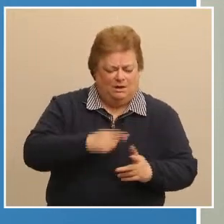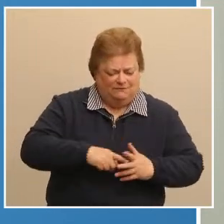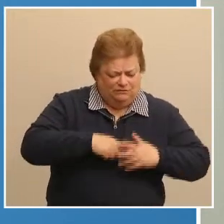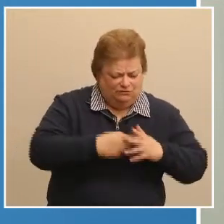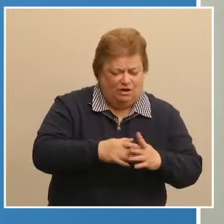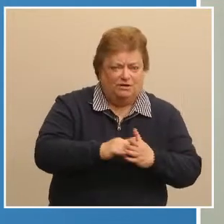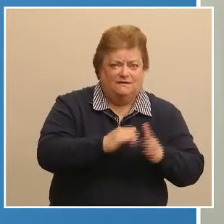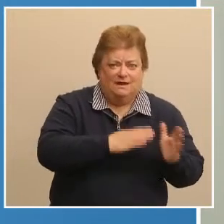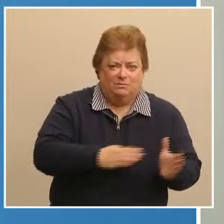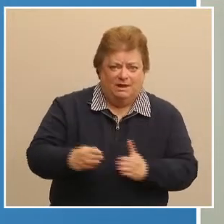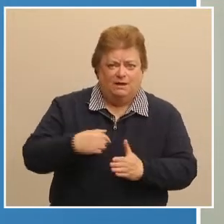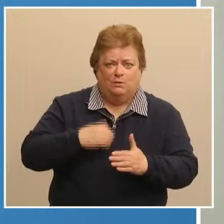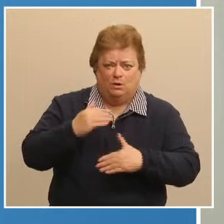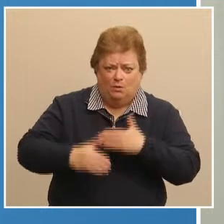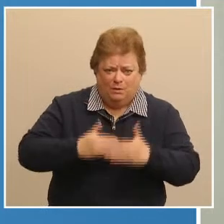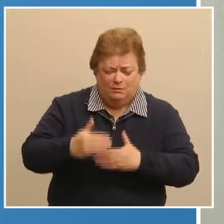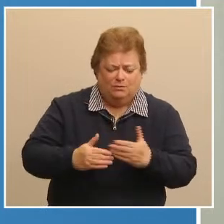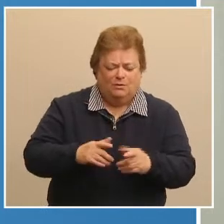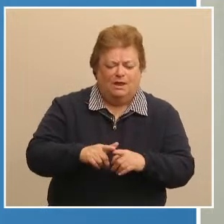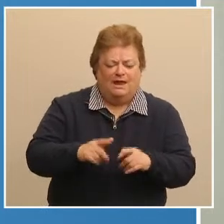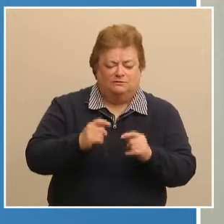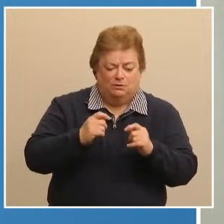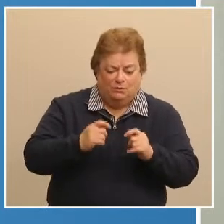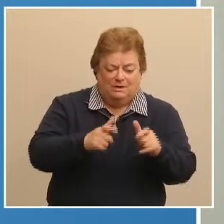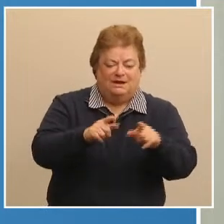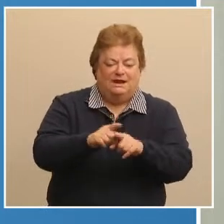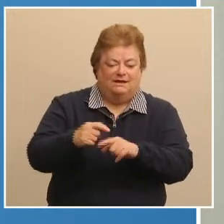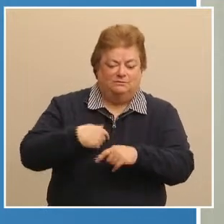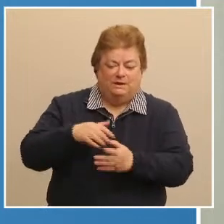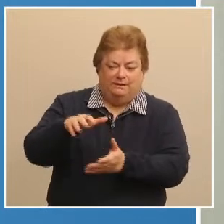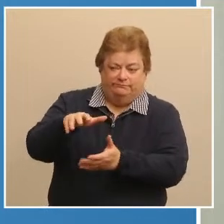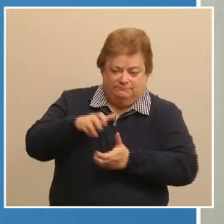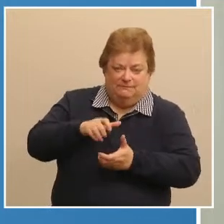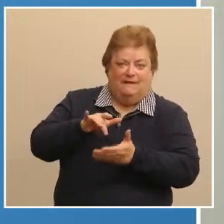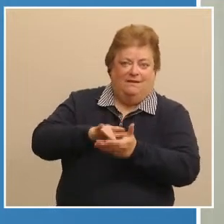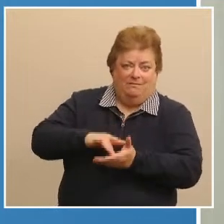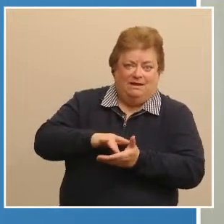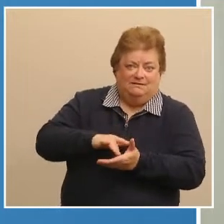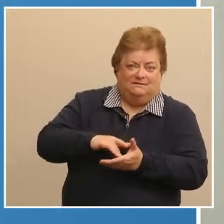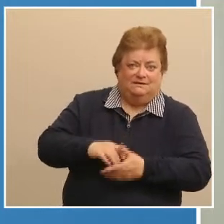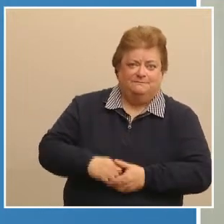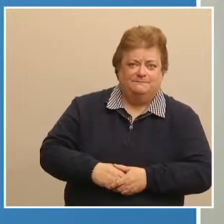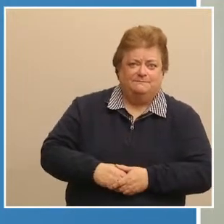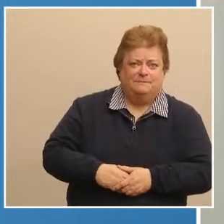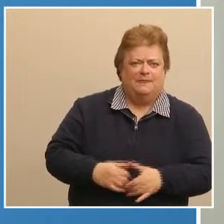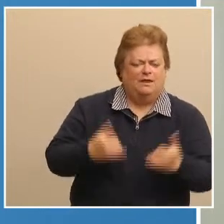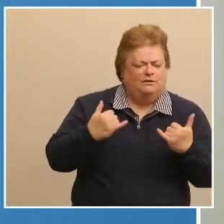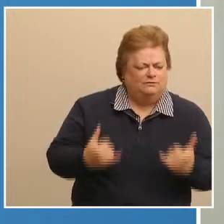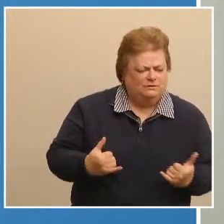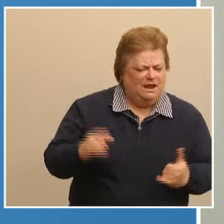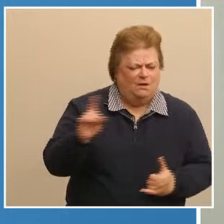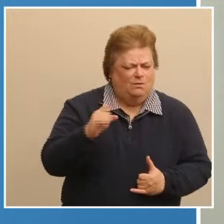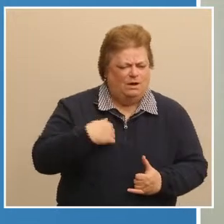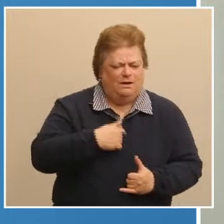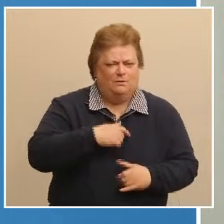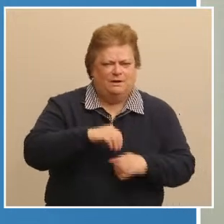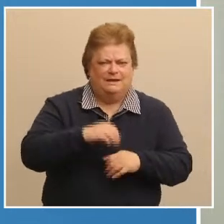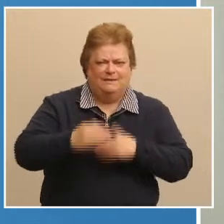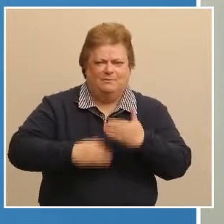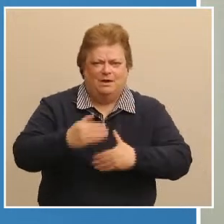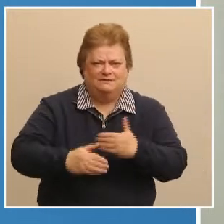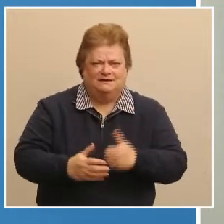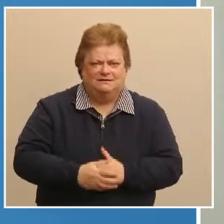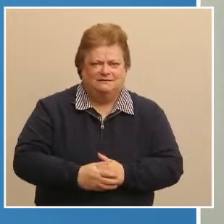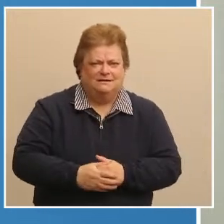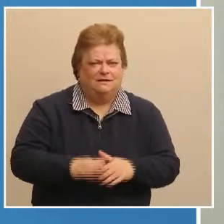we are moving through the phases as quickly as our allocation of doses allows. So let's talk about where we are now in the process, the